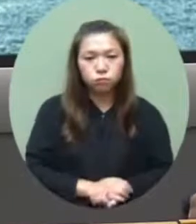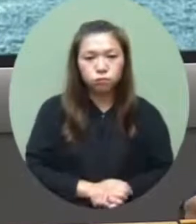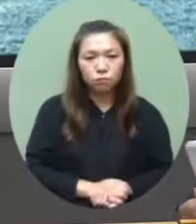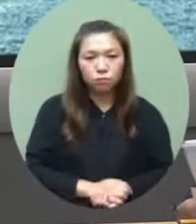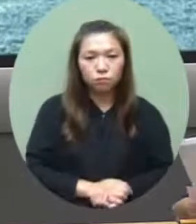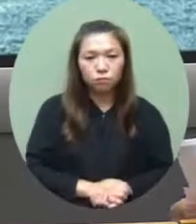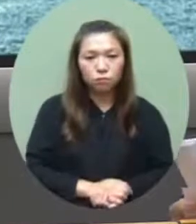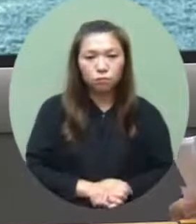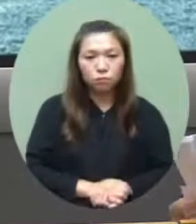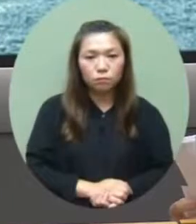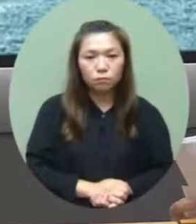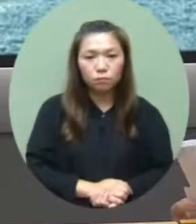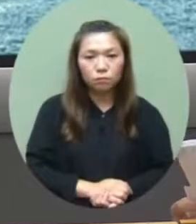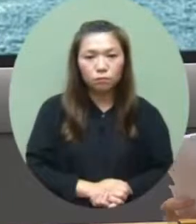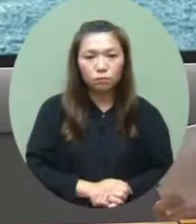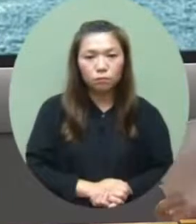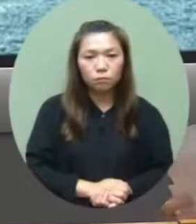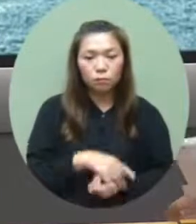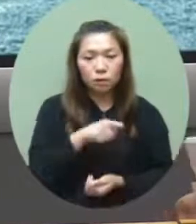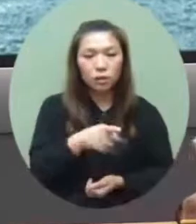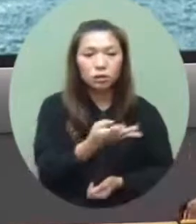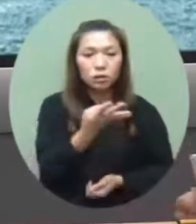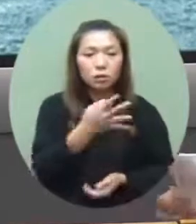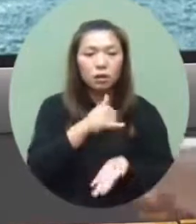quickly as possible to enhance the